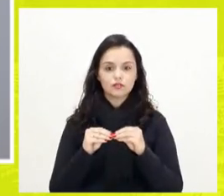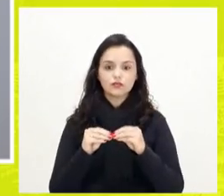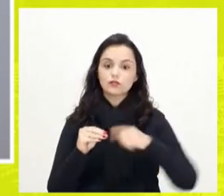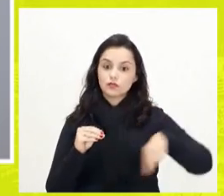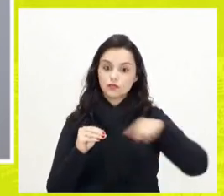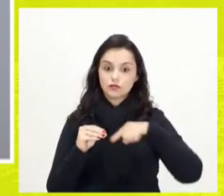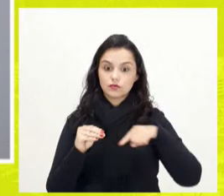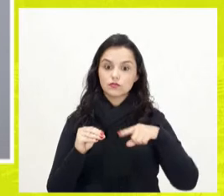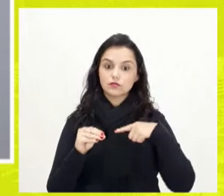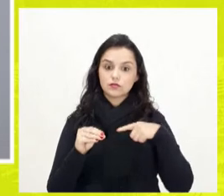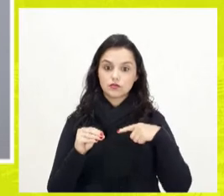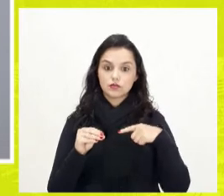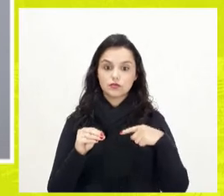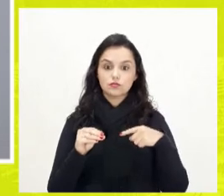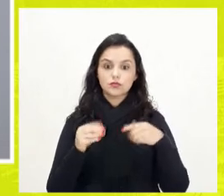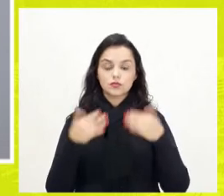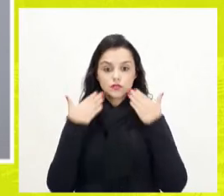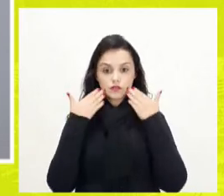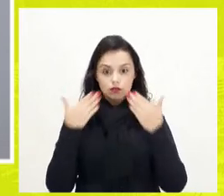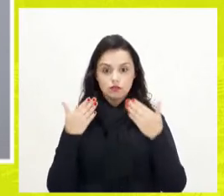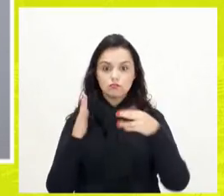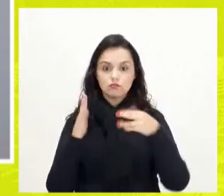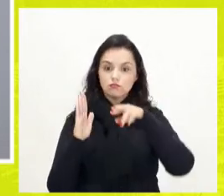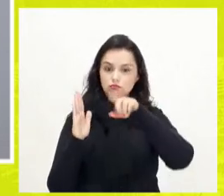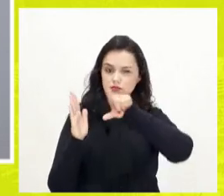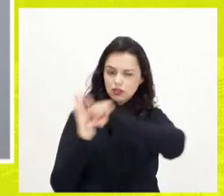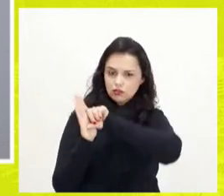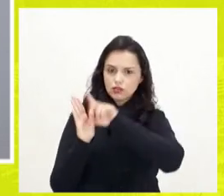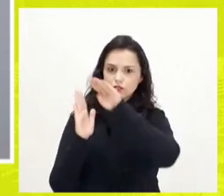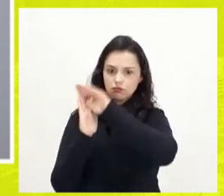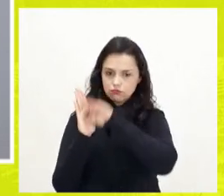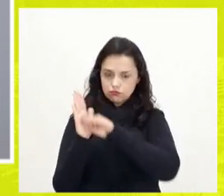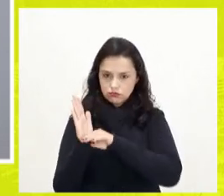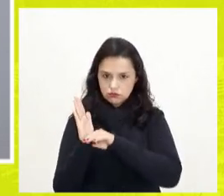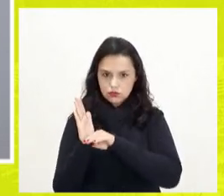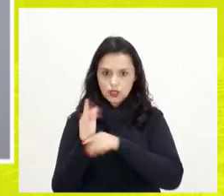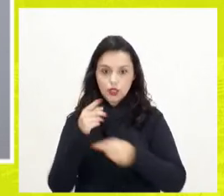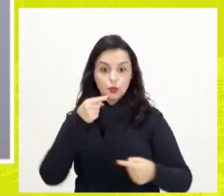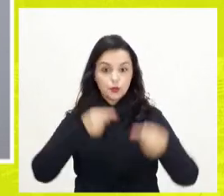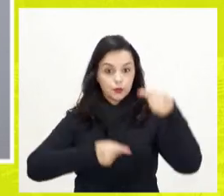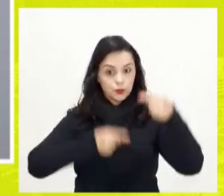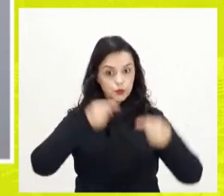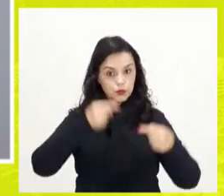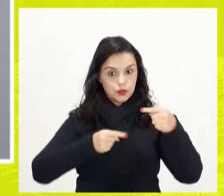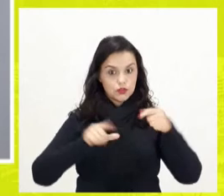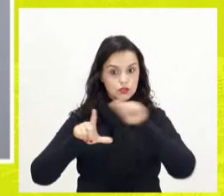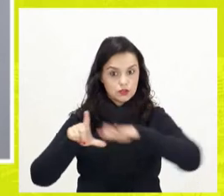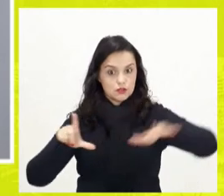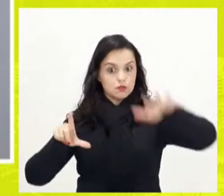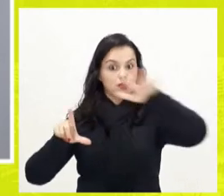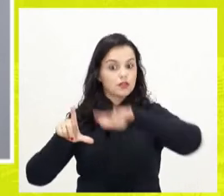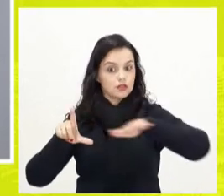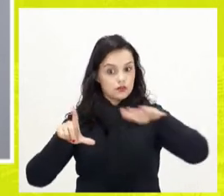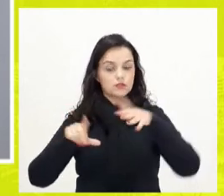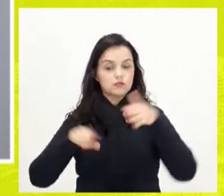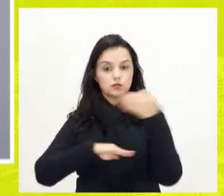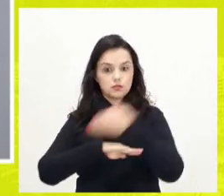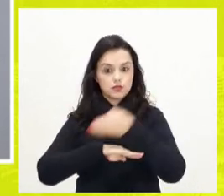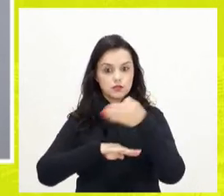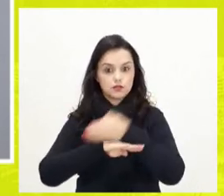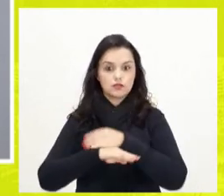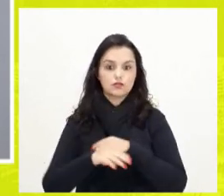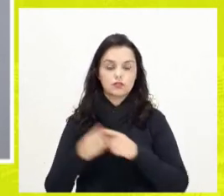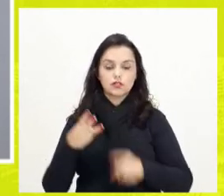short we have the regulatory marks why not we have new politics for the